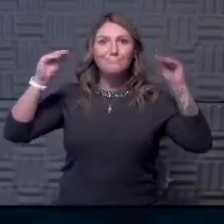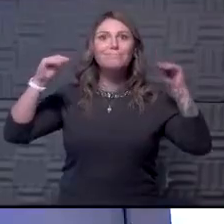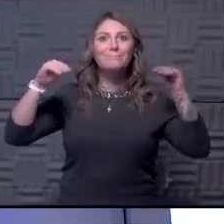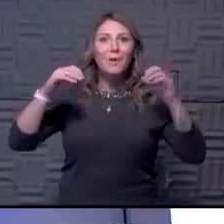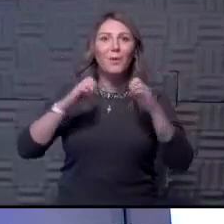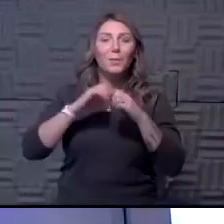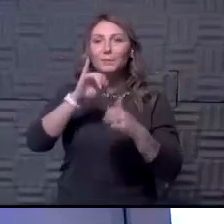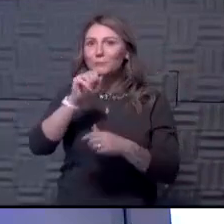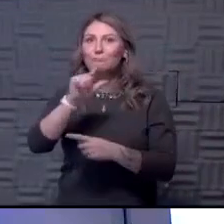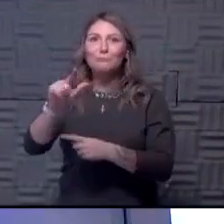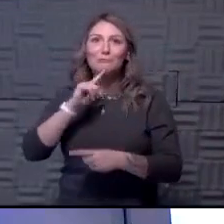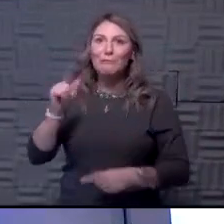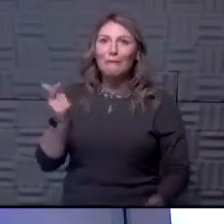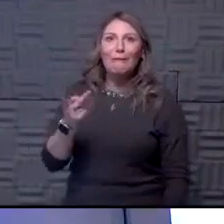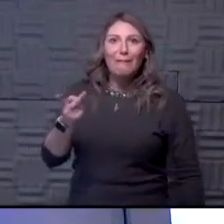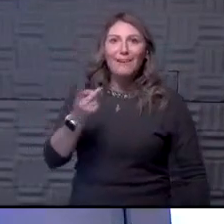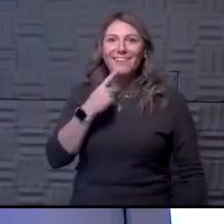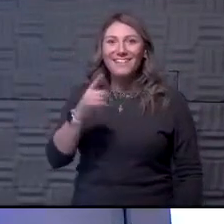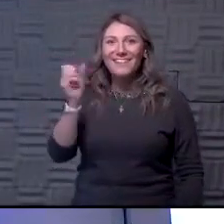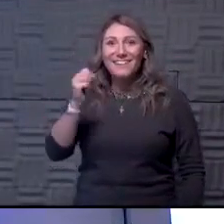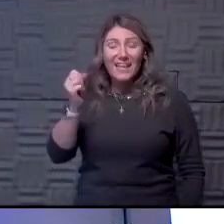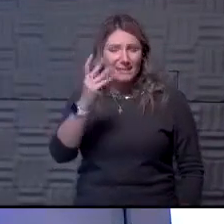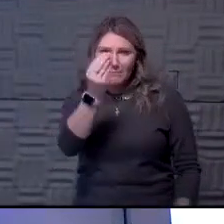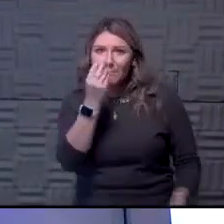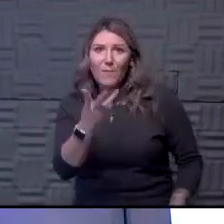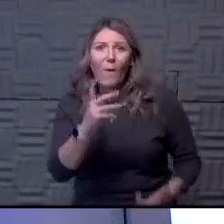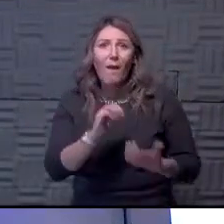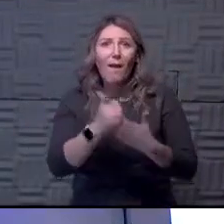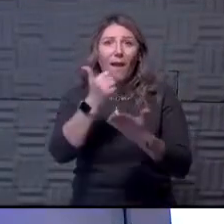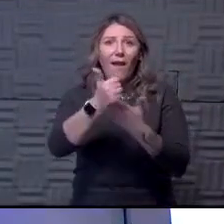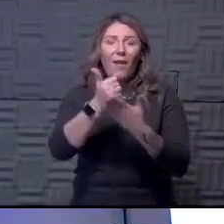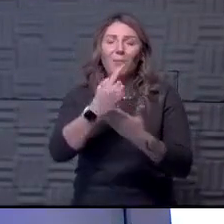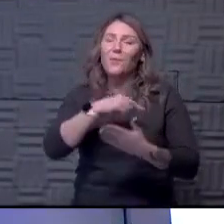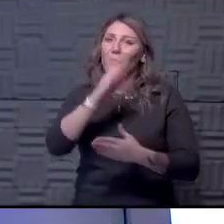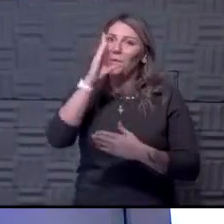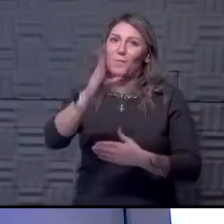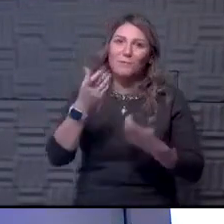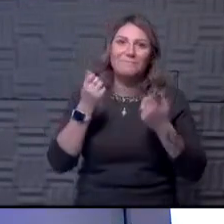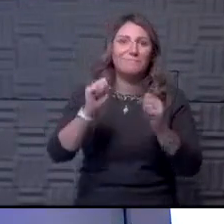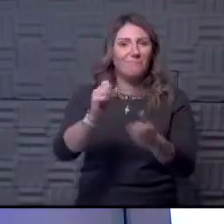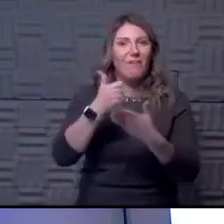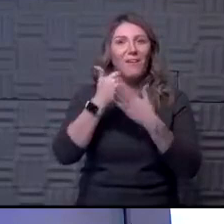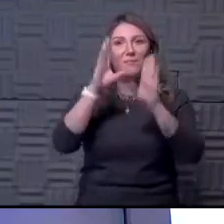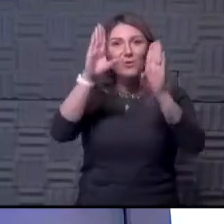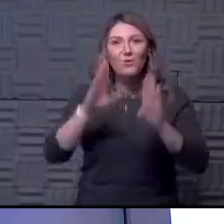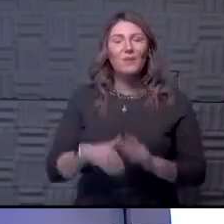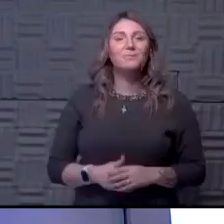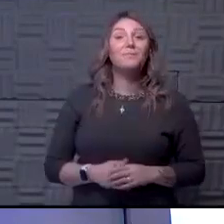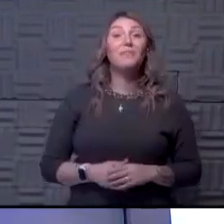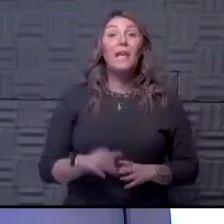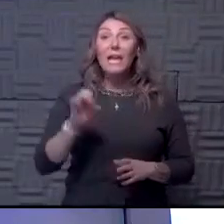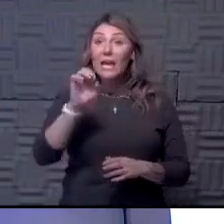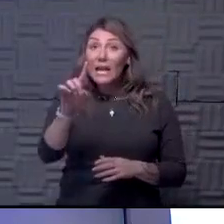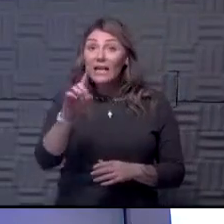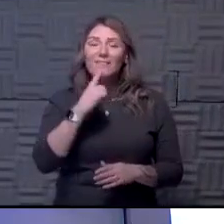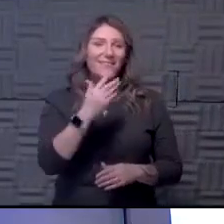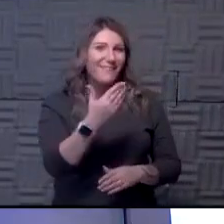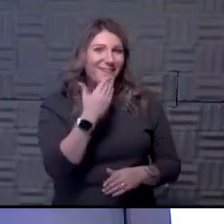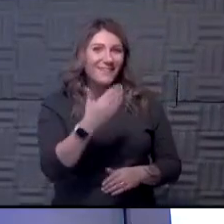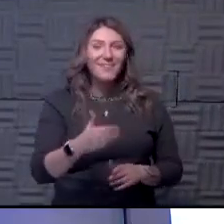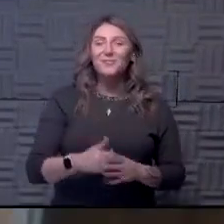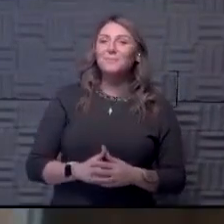and Hawkeye and I, so you let us know how we can help, and we'll be happy to try and help you out. That'd be great. Ed? Thank you. You